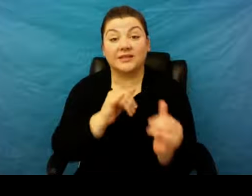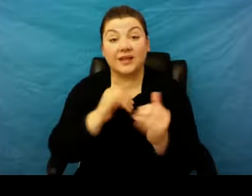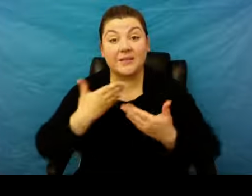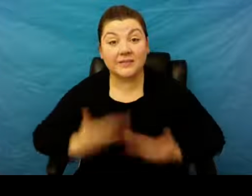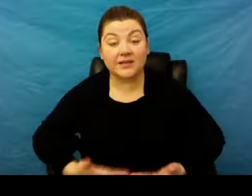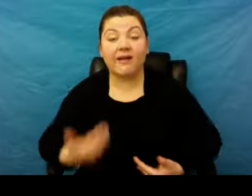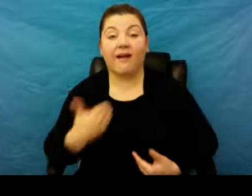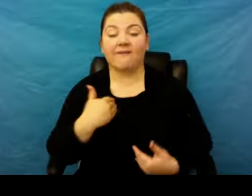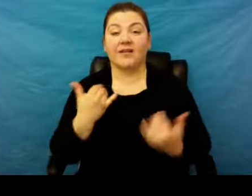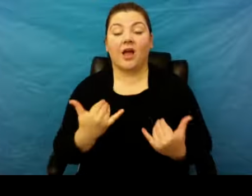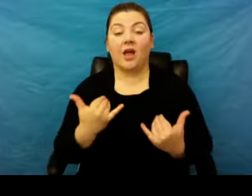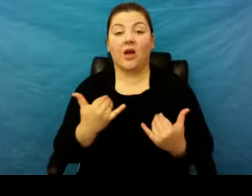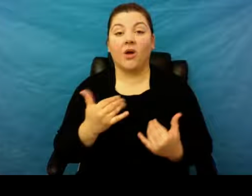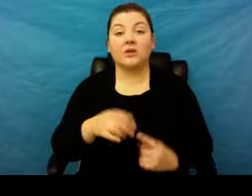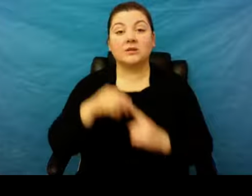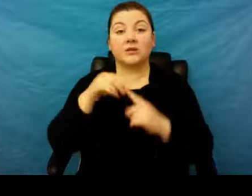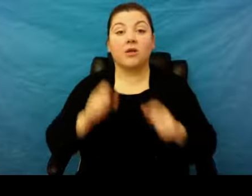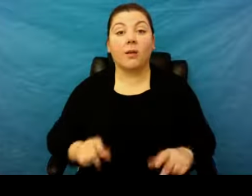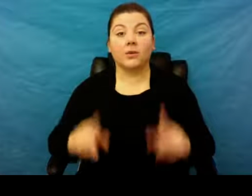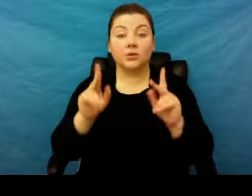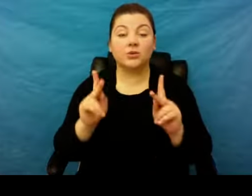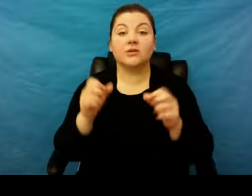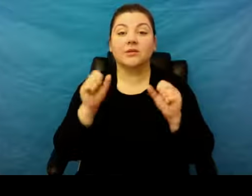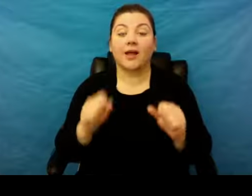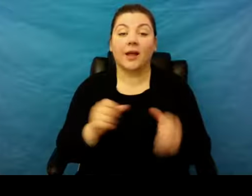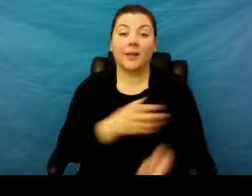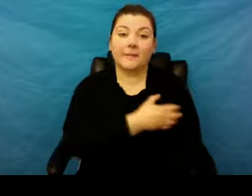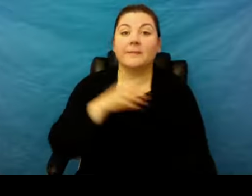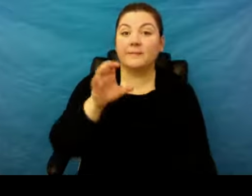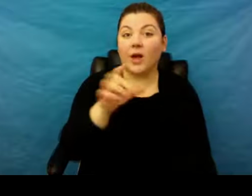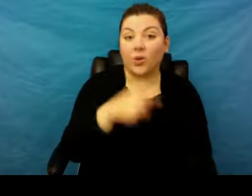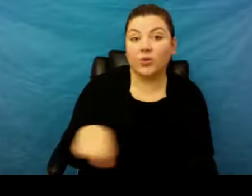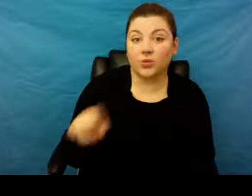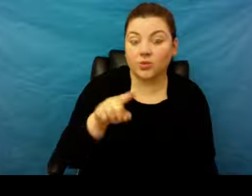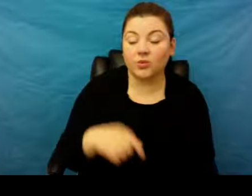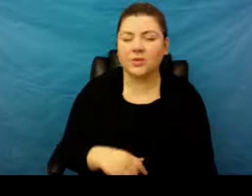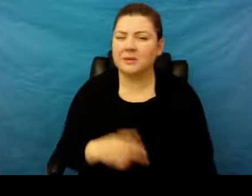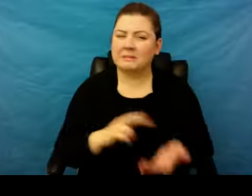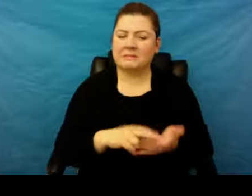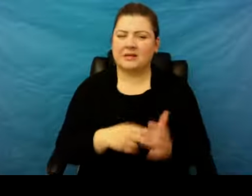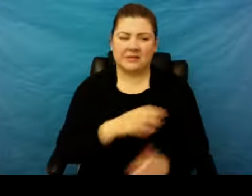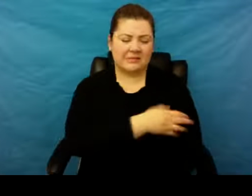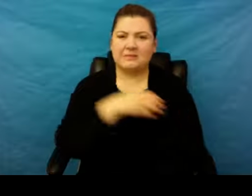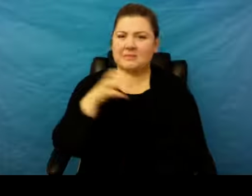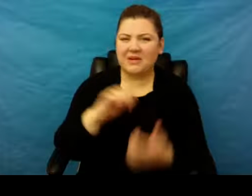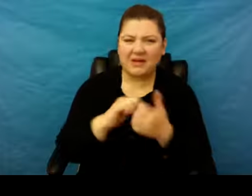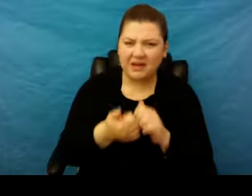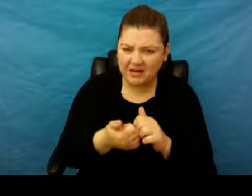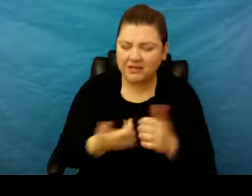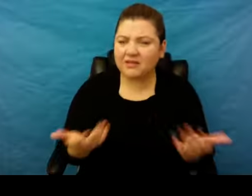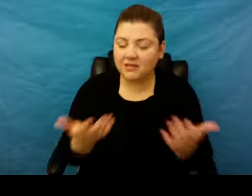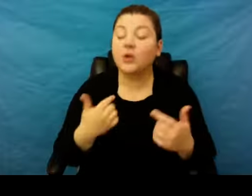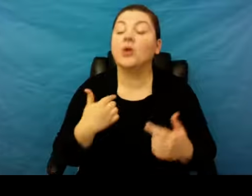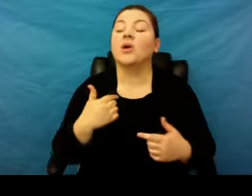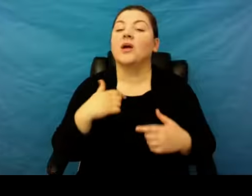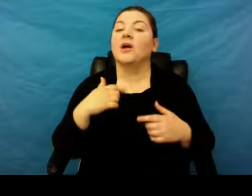to actually empower people right now. And what I mean by empower is to learn about this disease.